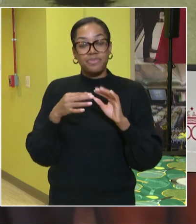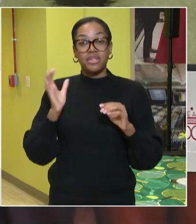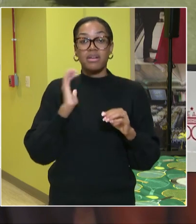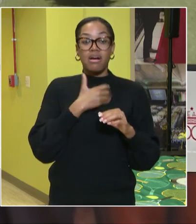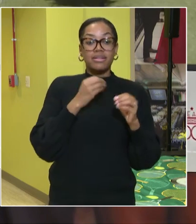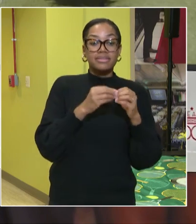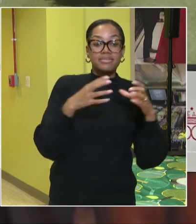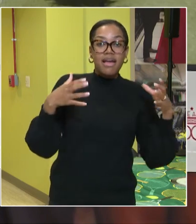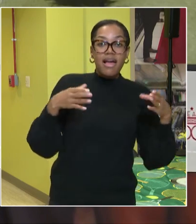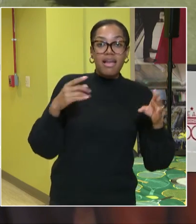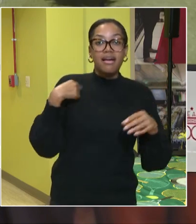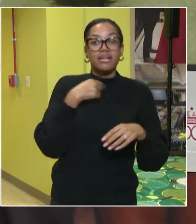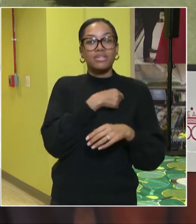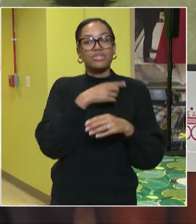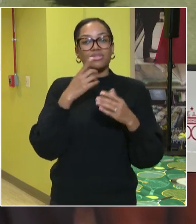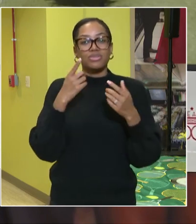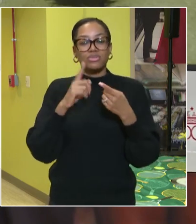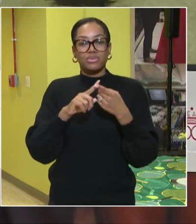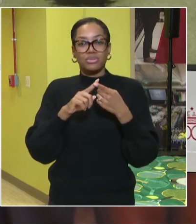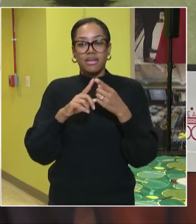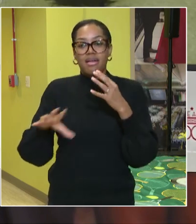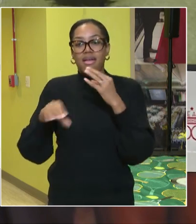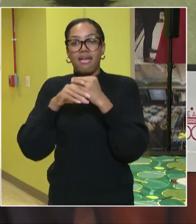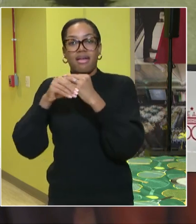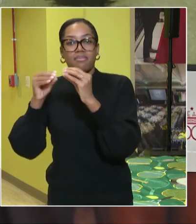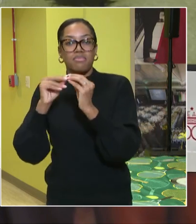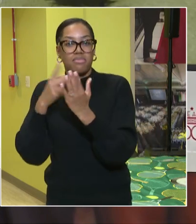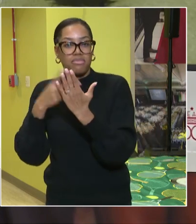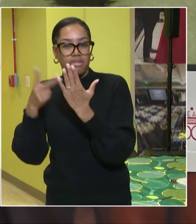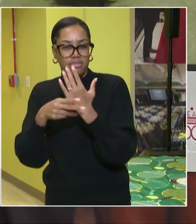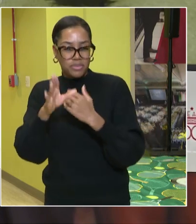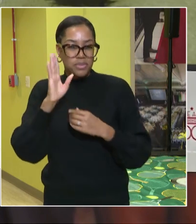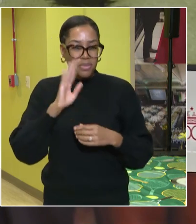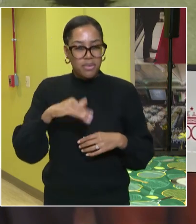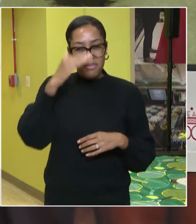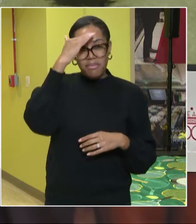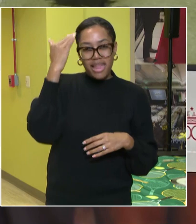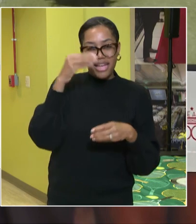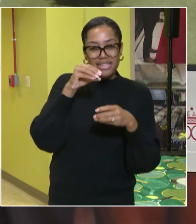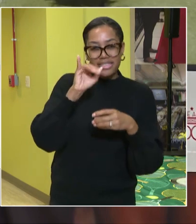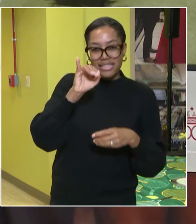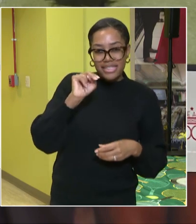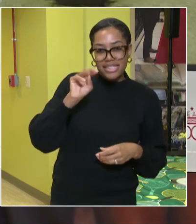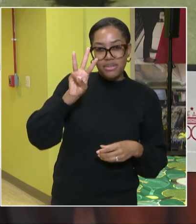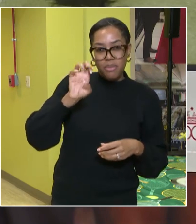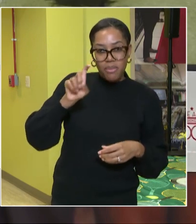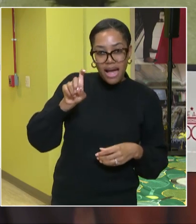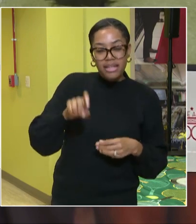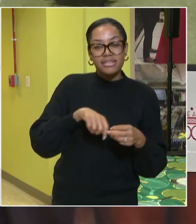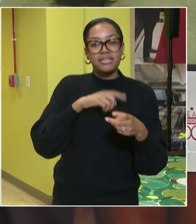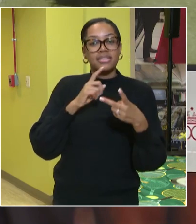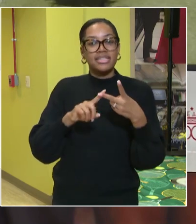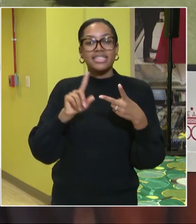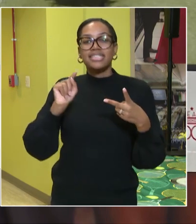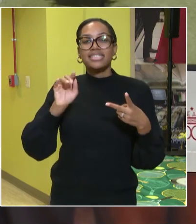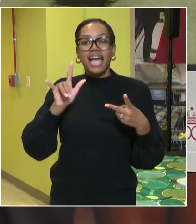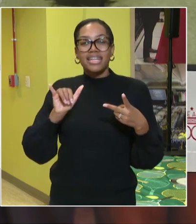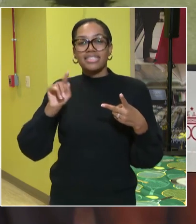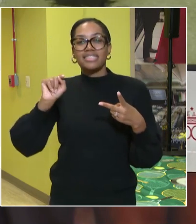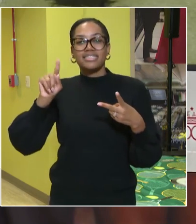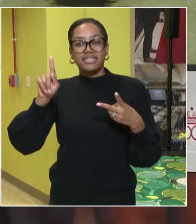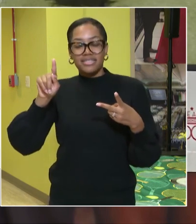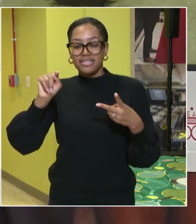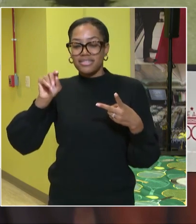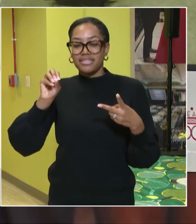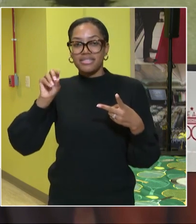You've heard about Blacks in Wax and other programs. We have the Tiny Tots program, and we have other programs that we're excited to